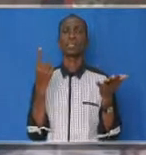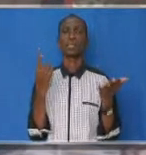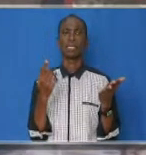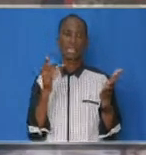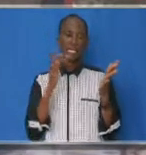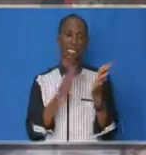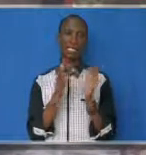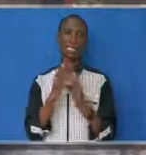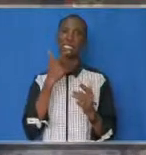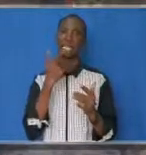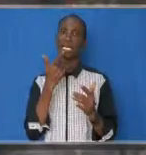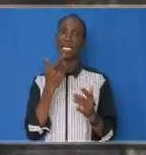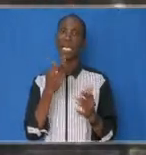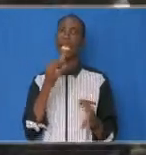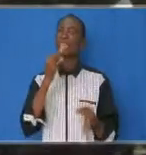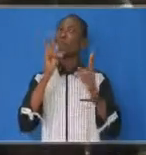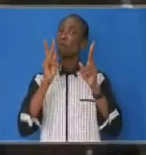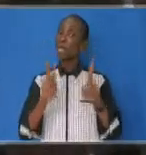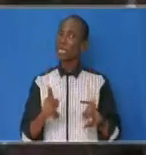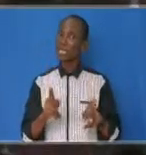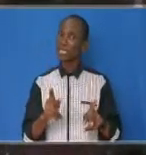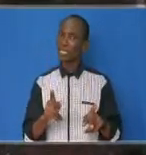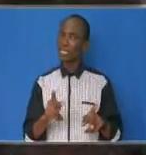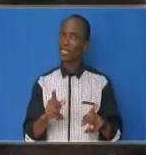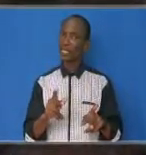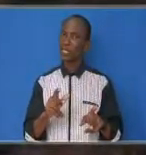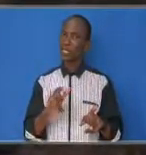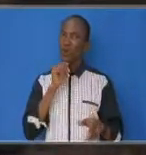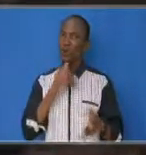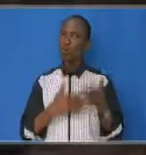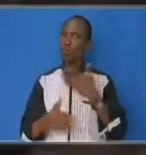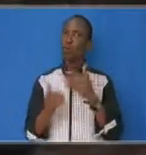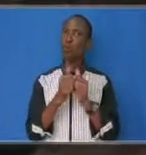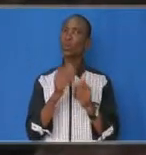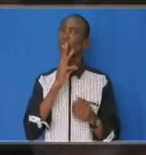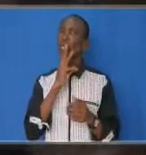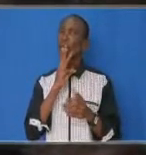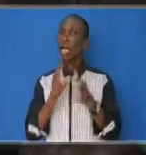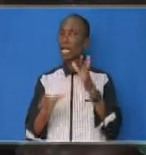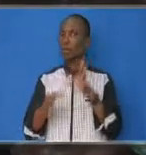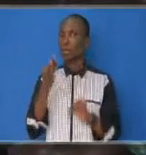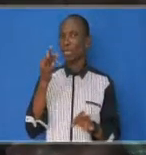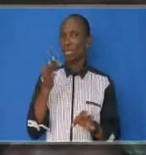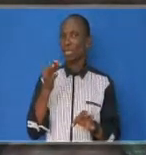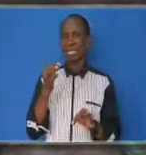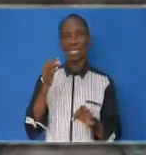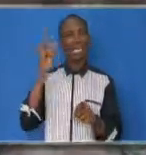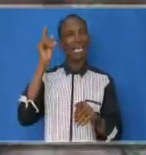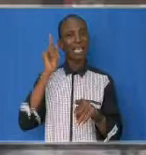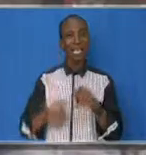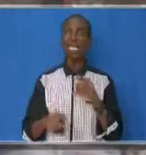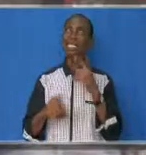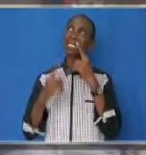su, the element that should be used in administering baptism.